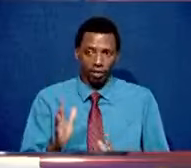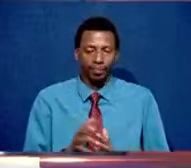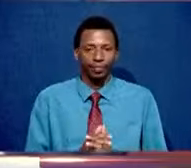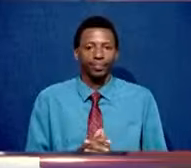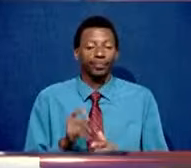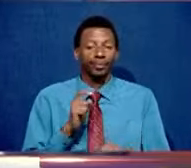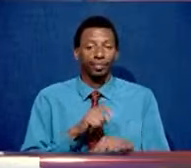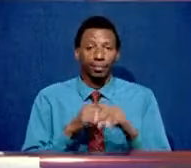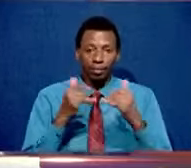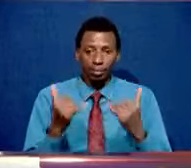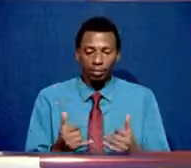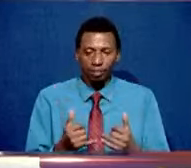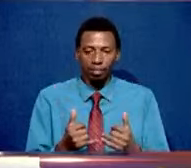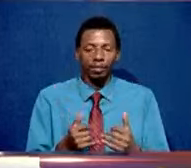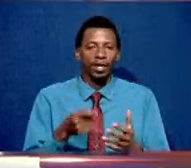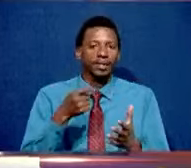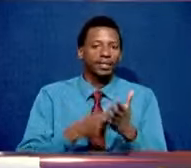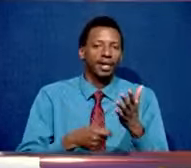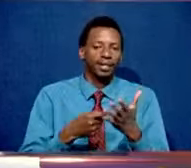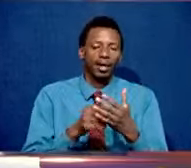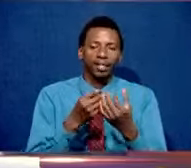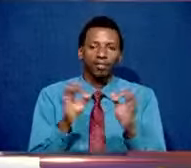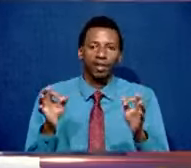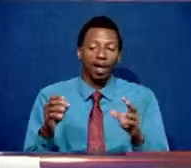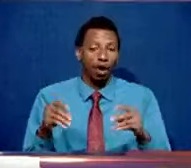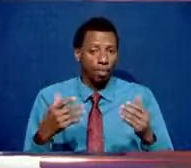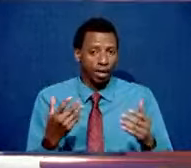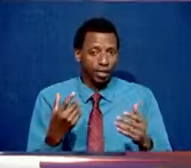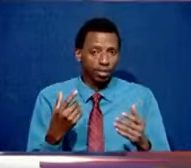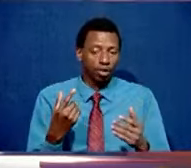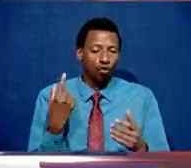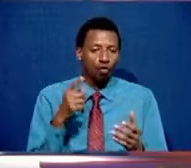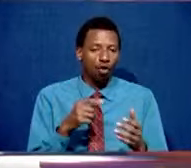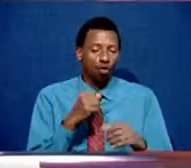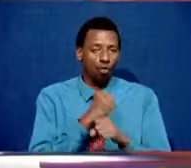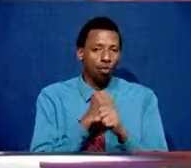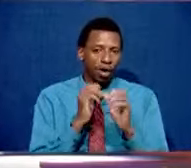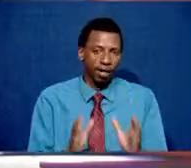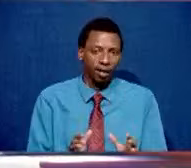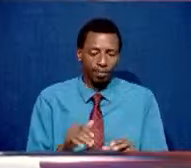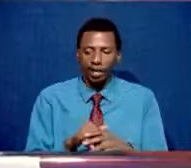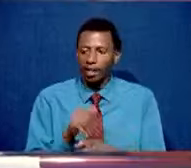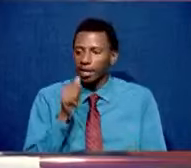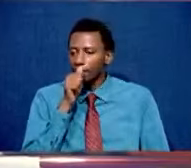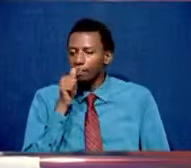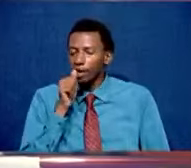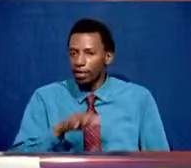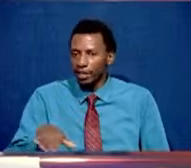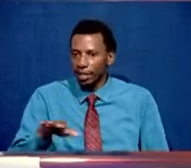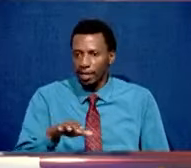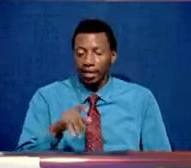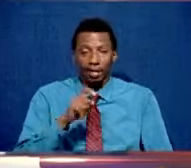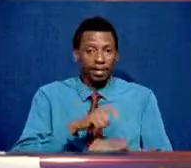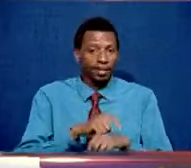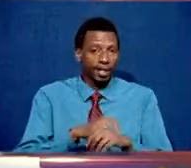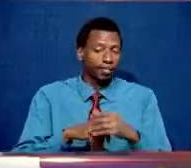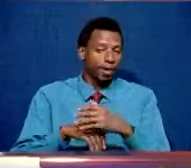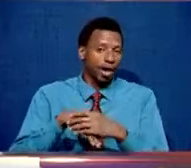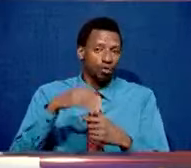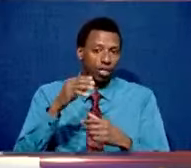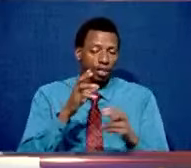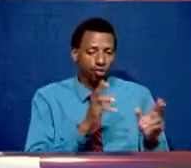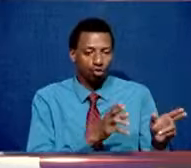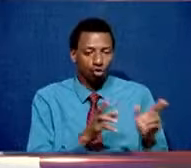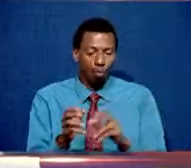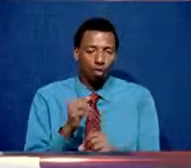Currently, the tax-free amount on subsistence allowance paid to employees in the private sector for a period spent outside the usual place